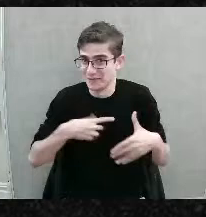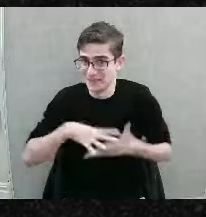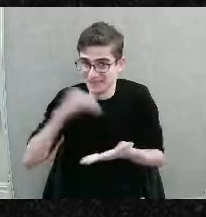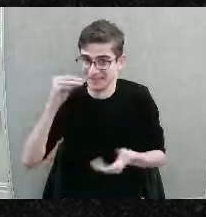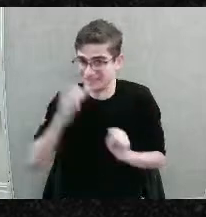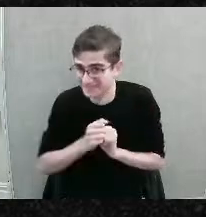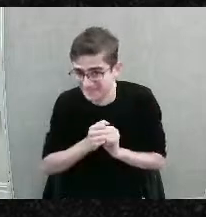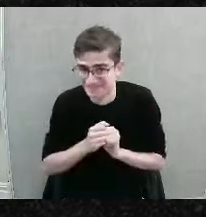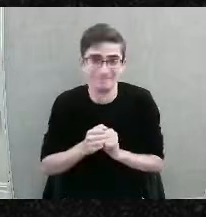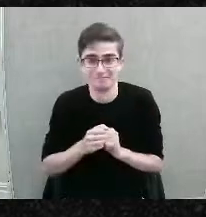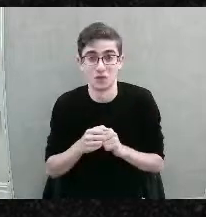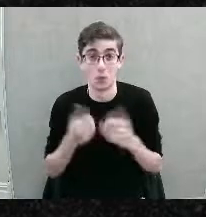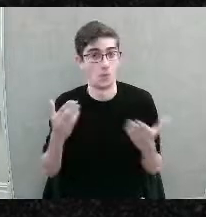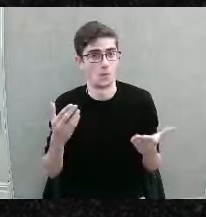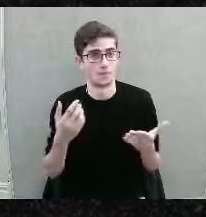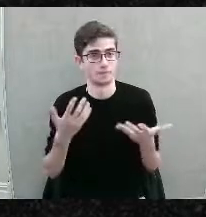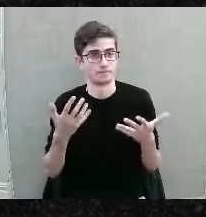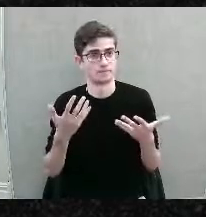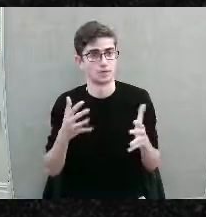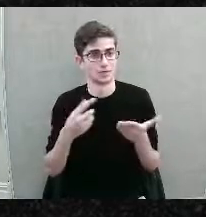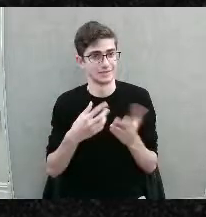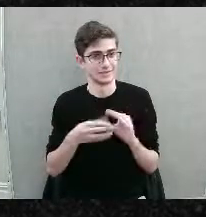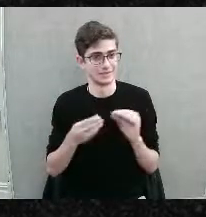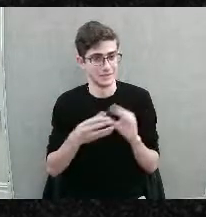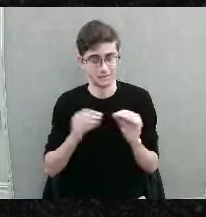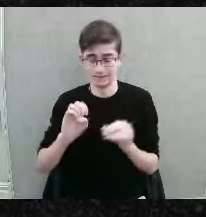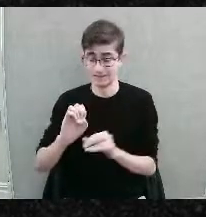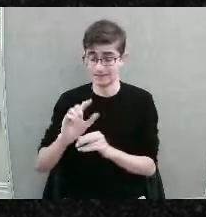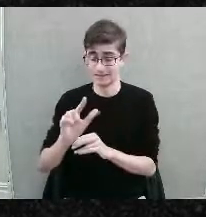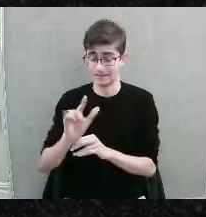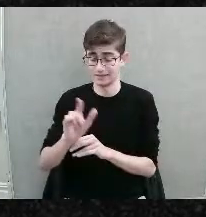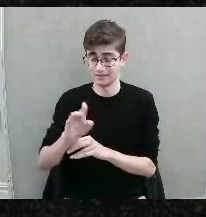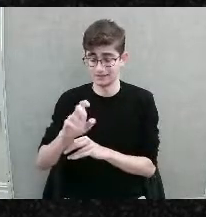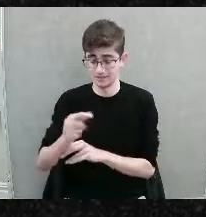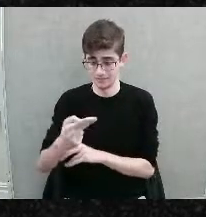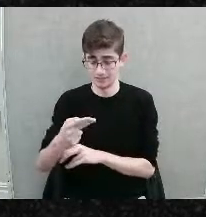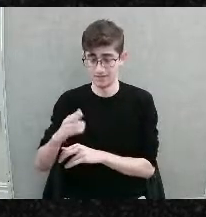What we're going to do is, as I said, Elizabeth Bernstein, who is the lead